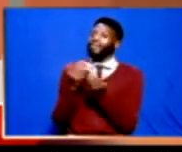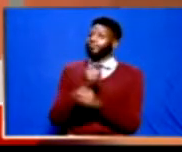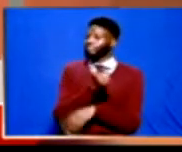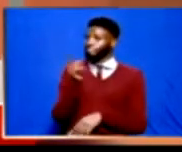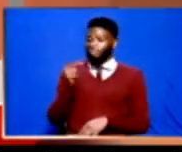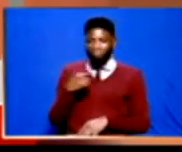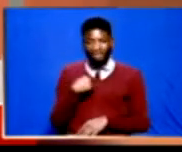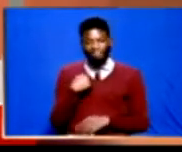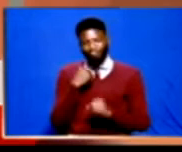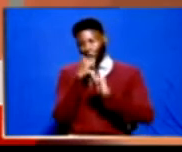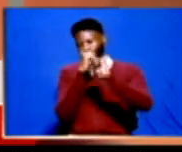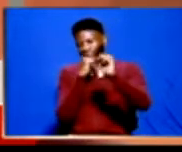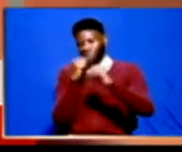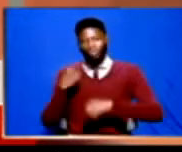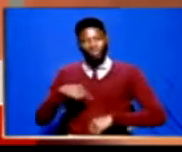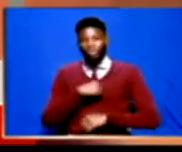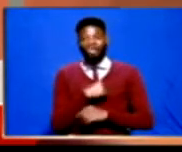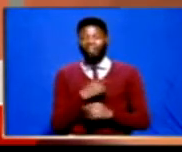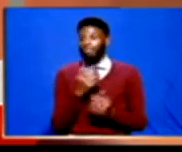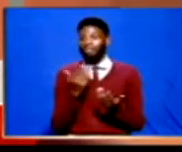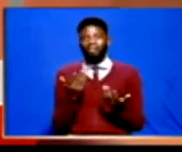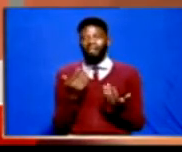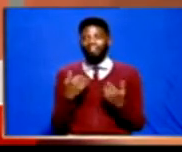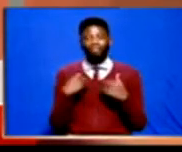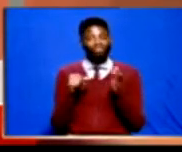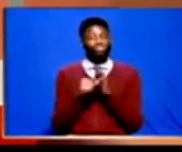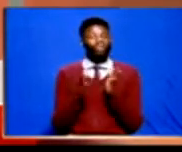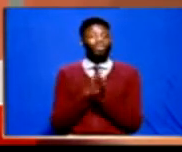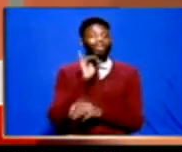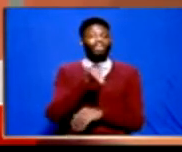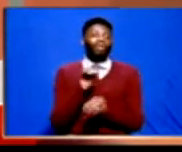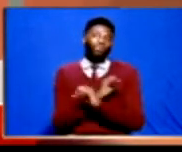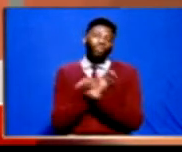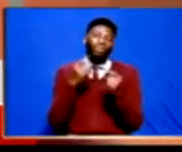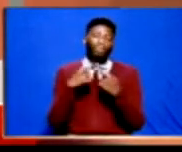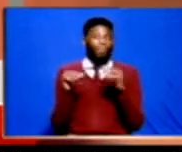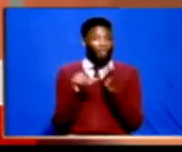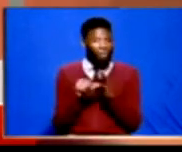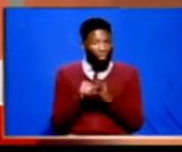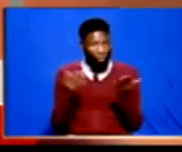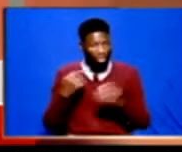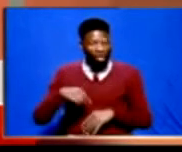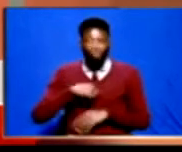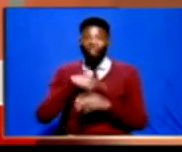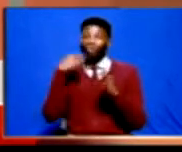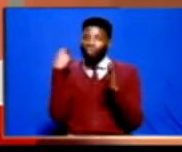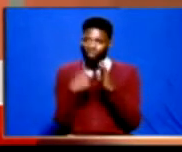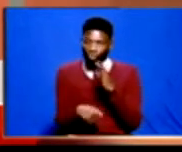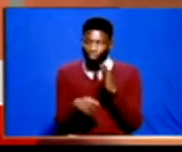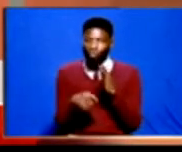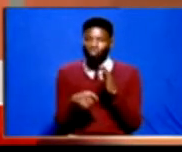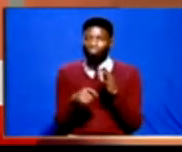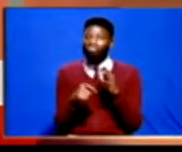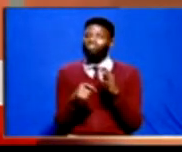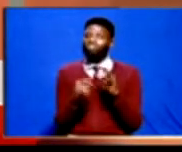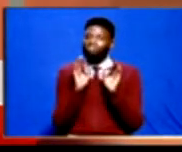foresee us having a problem with that. The problem is whether we can maintain price points that actually make sense.